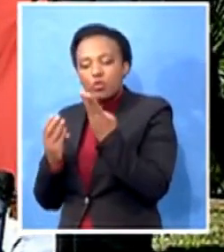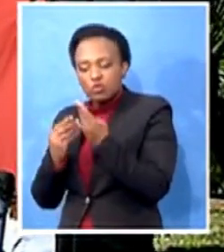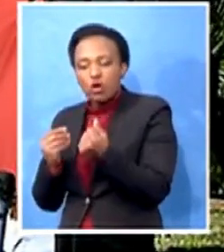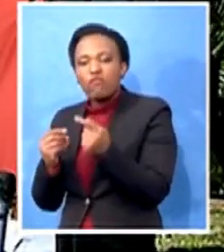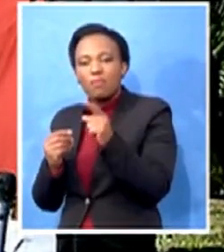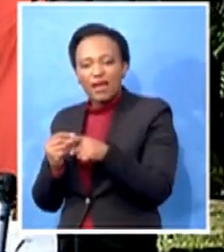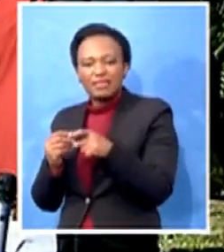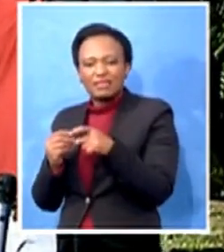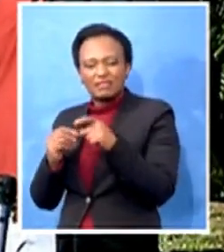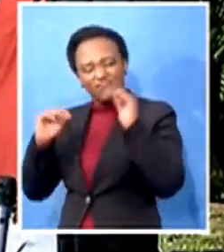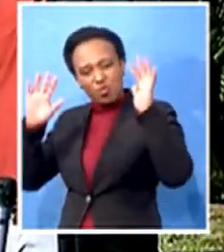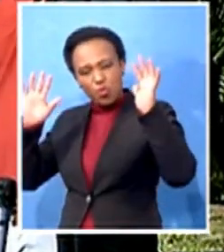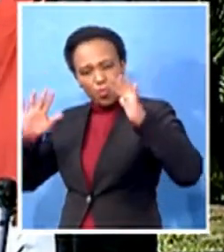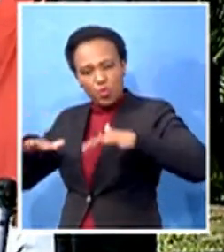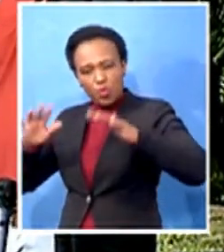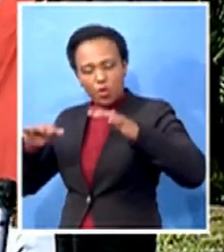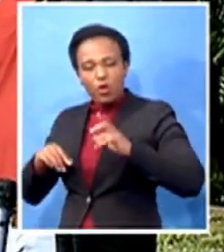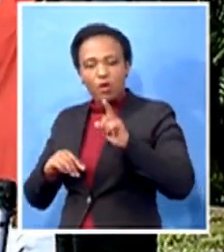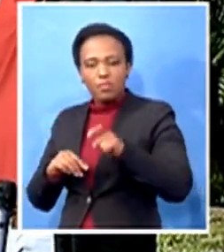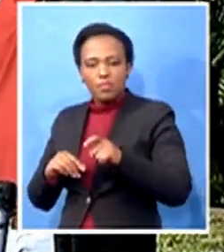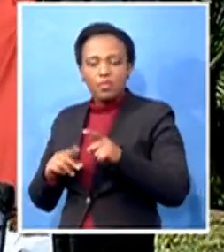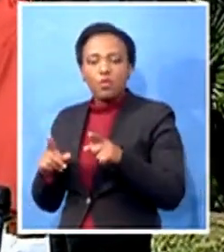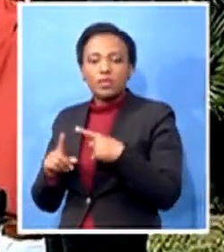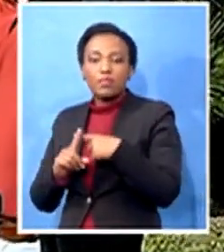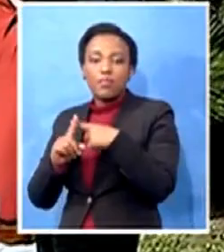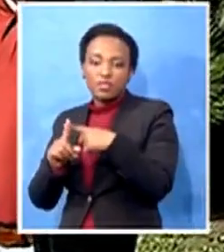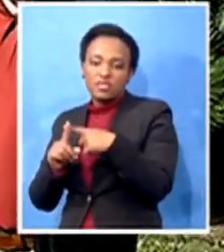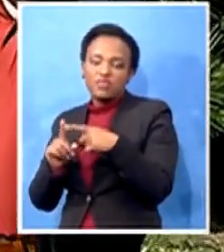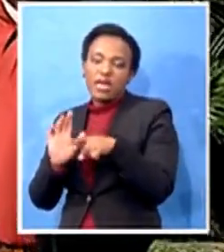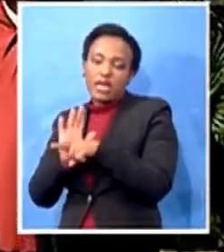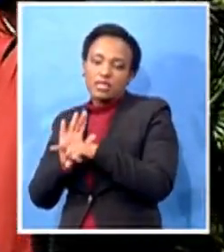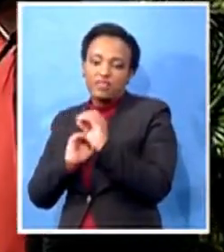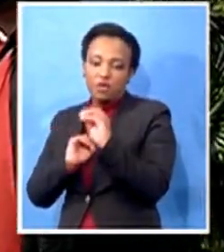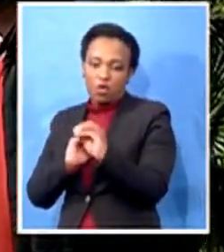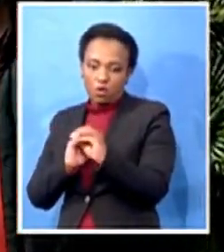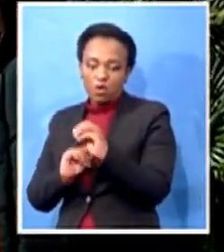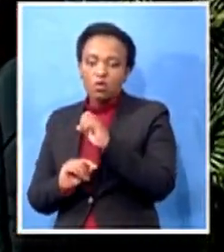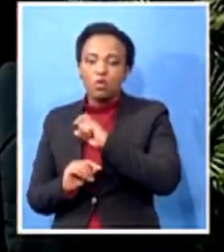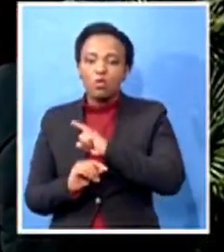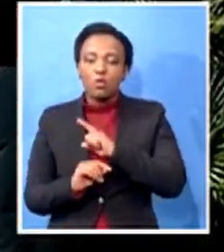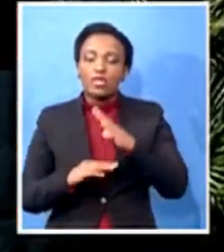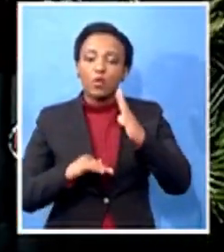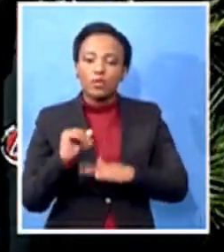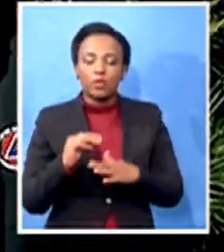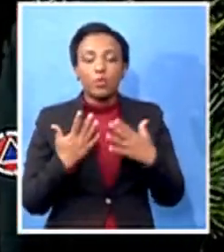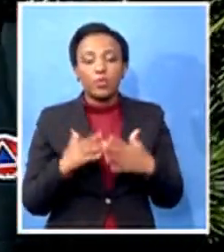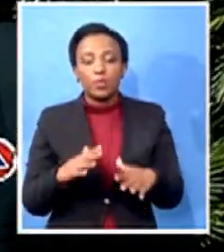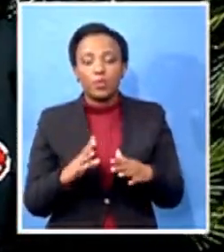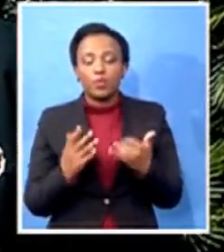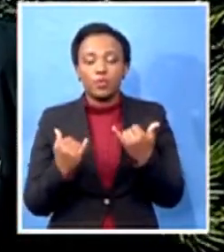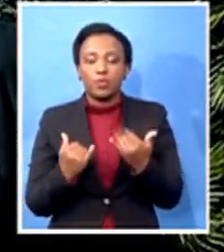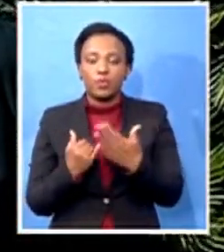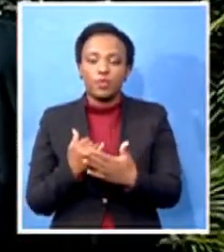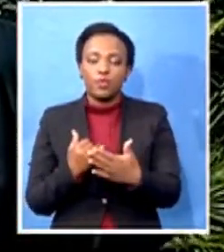There's a positive side and there's a negative side. The unintended consequences is that it is going to result in a lot of hardship for a lot of